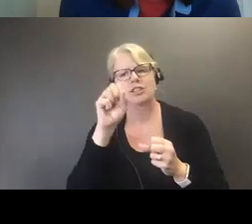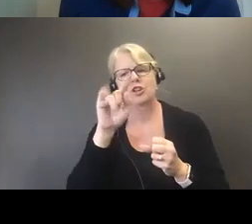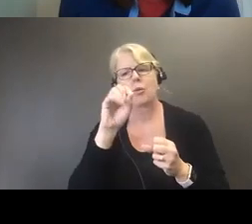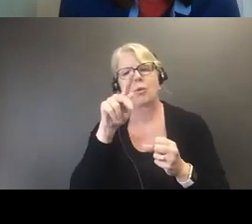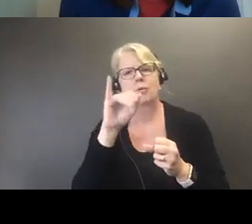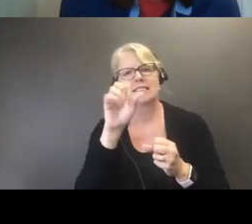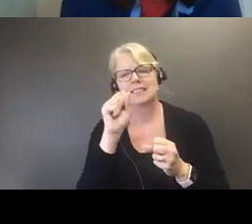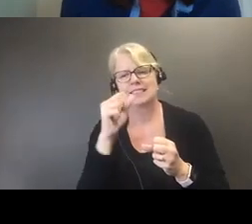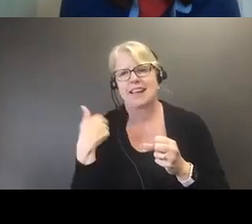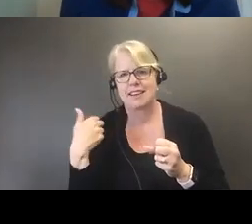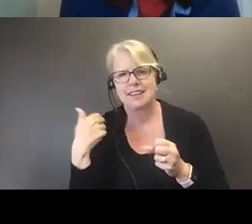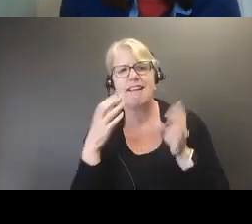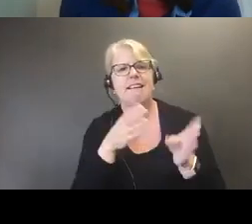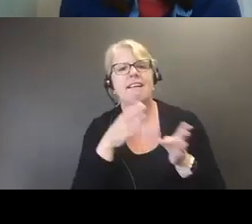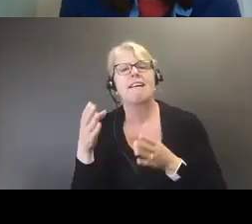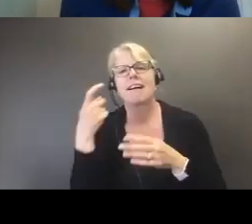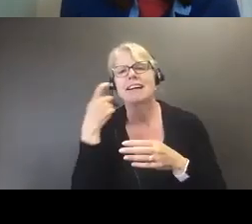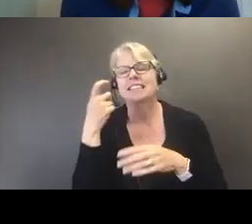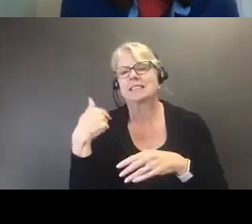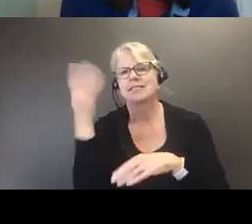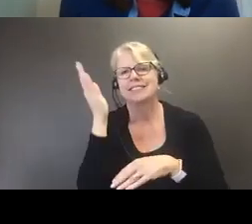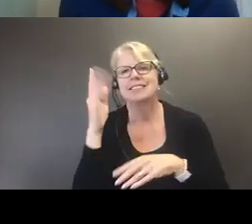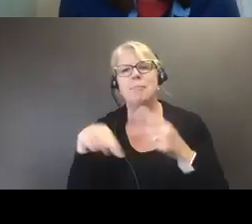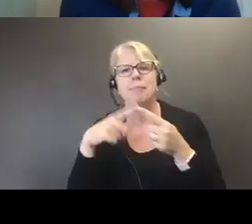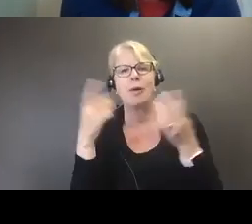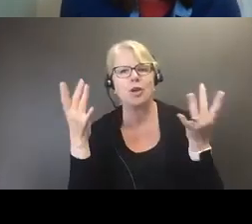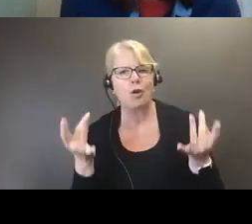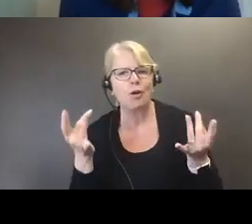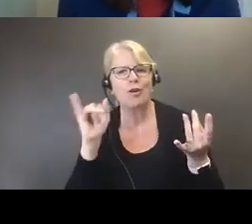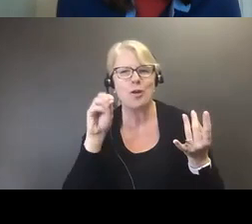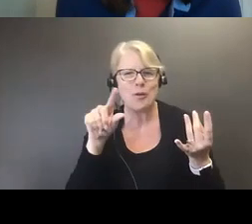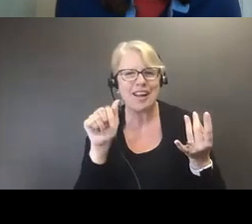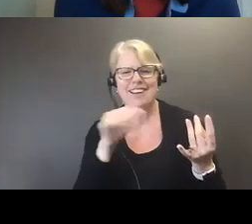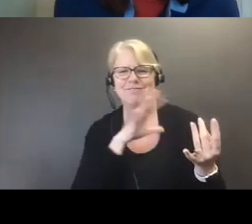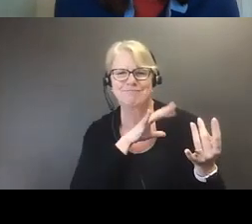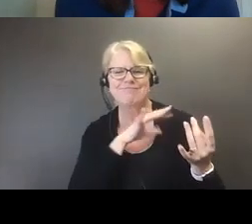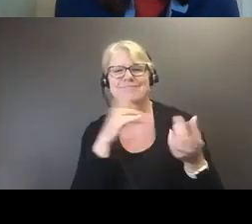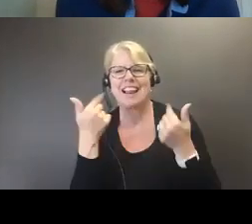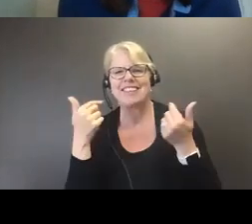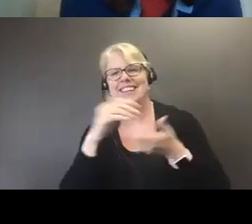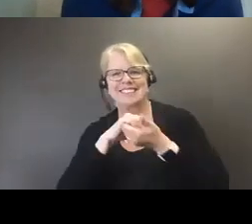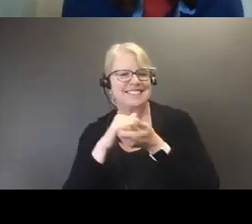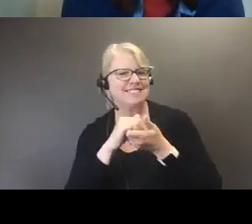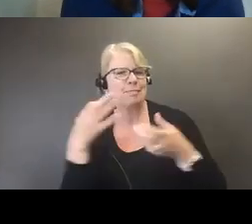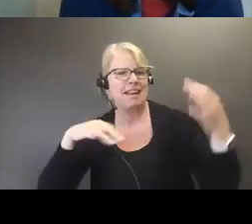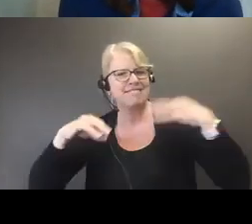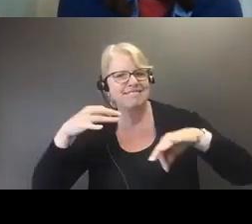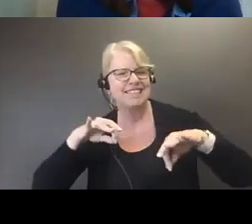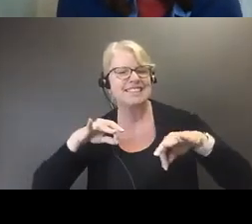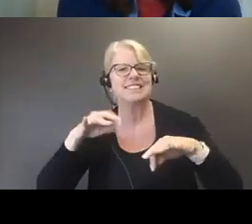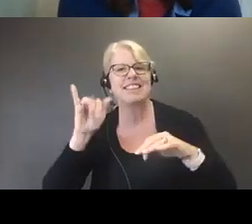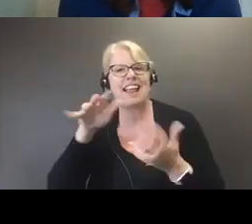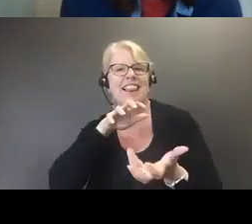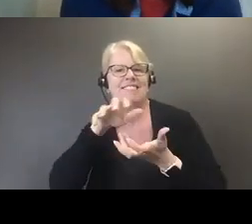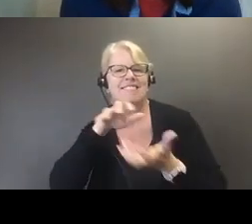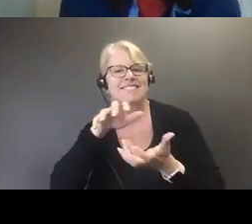an excellent session on laughter yoga, where we were all laughing and together and feeling the benefits of that laughter, which